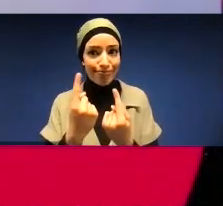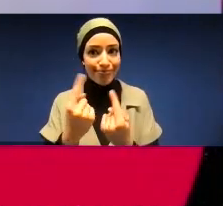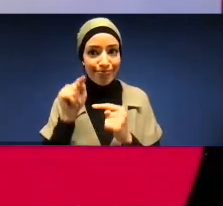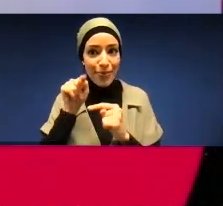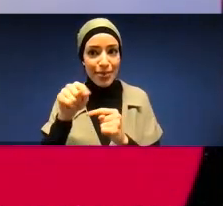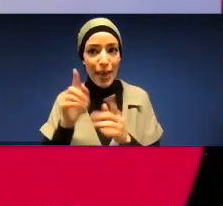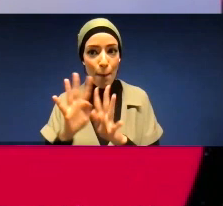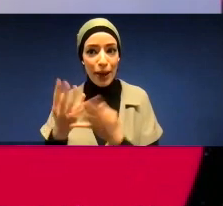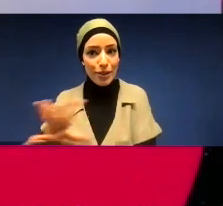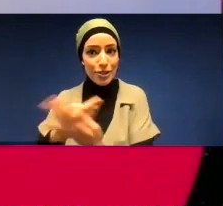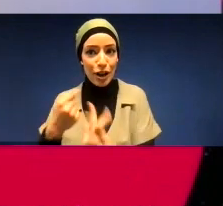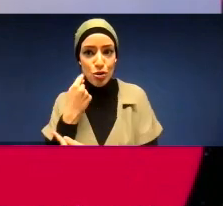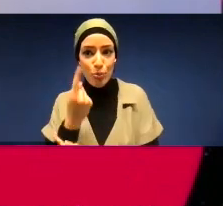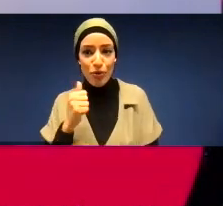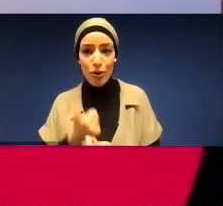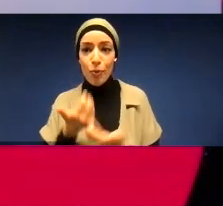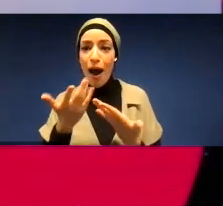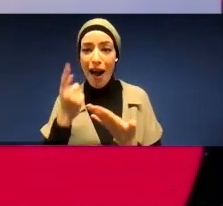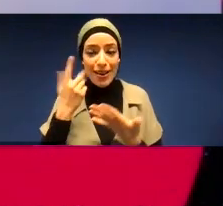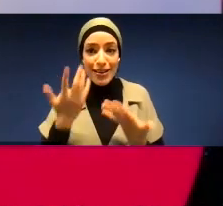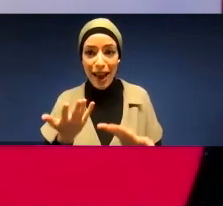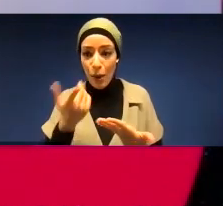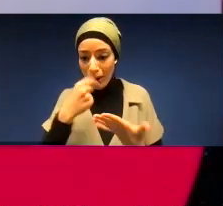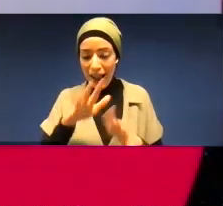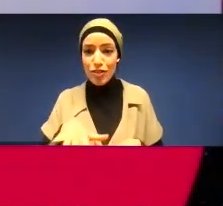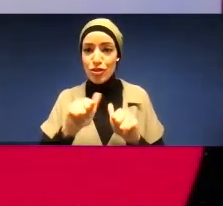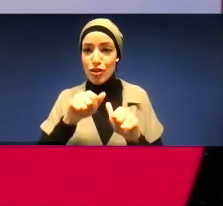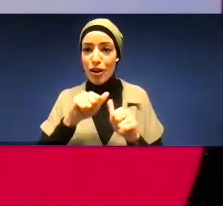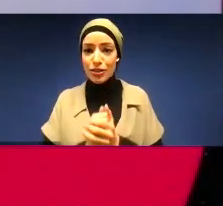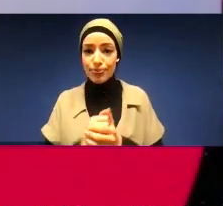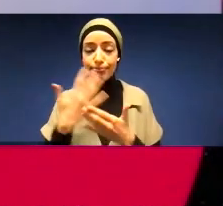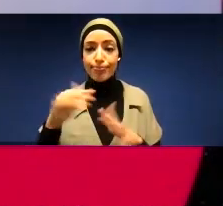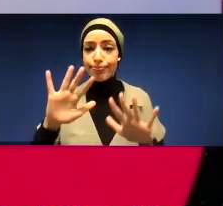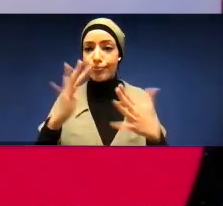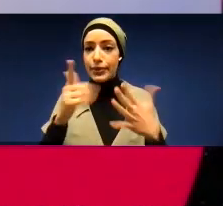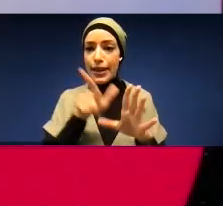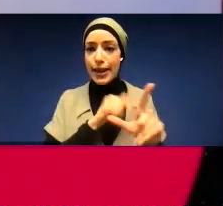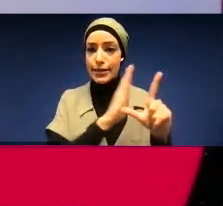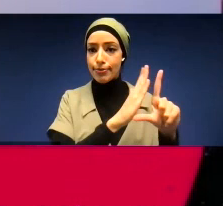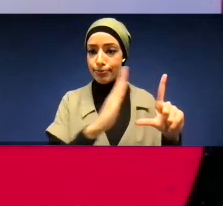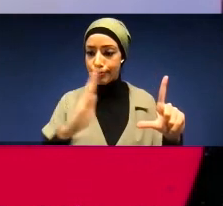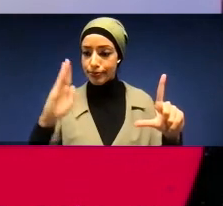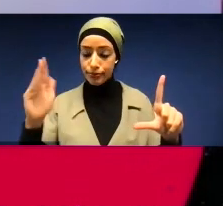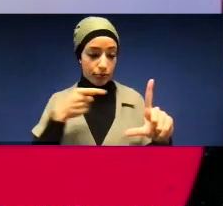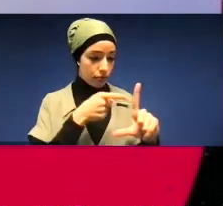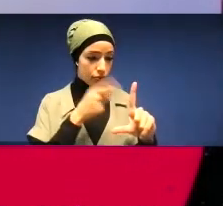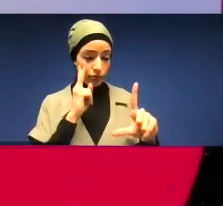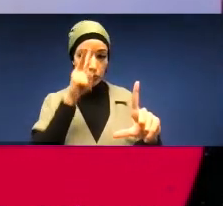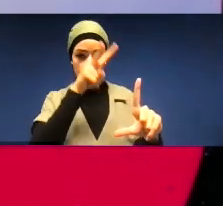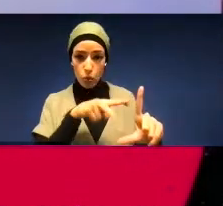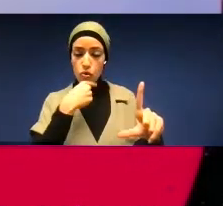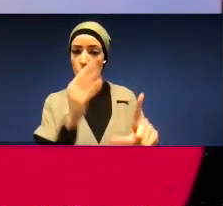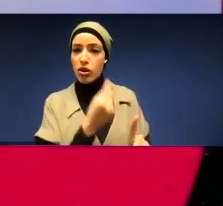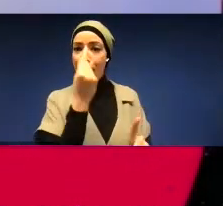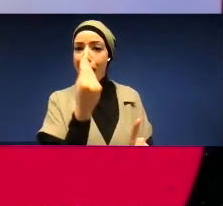and get started with this opening panel. It's been 10 years now since we witnessed the Arab uprisings, and it's